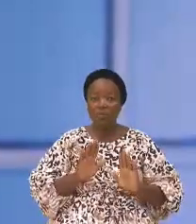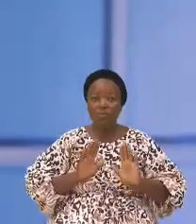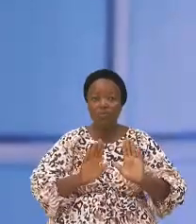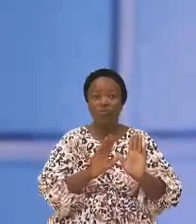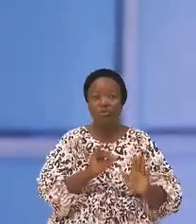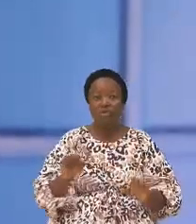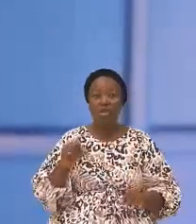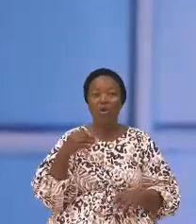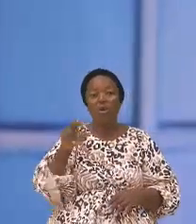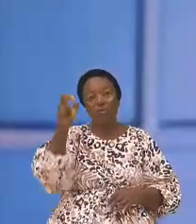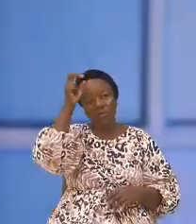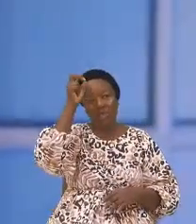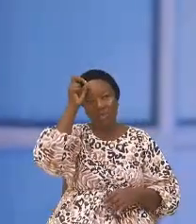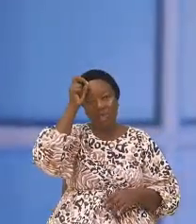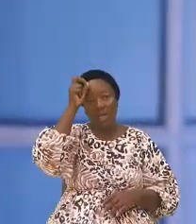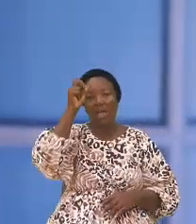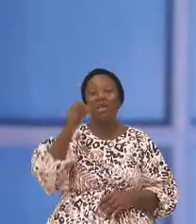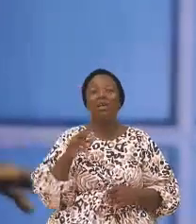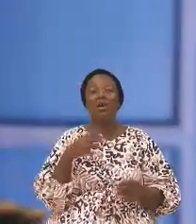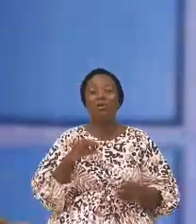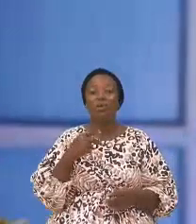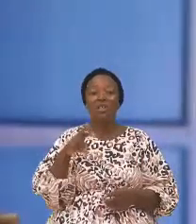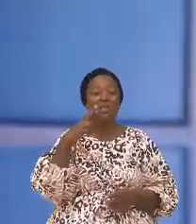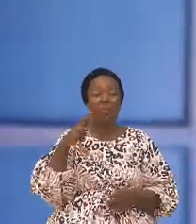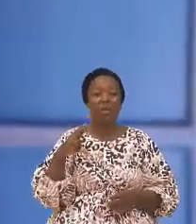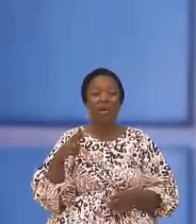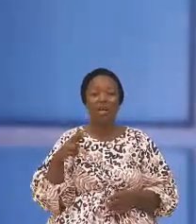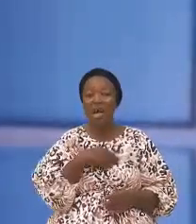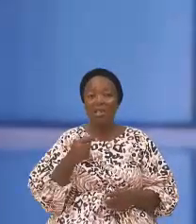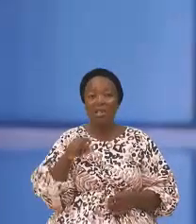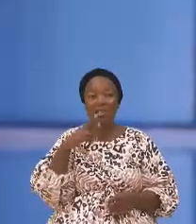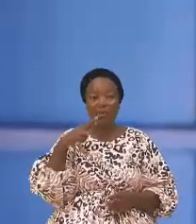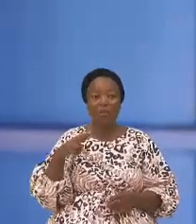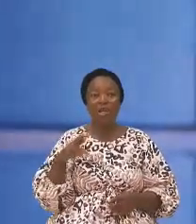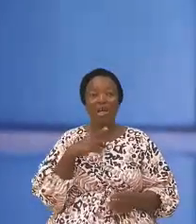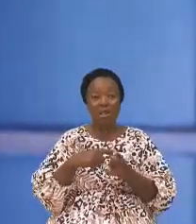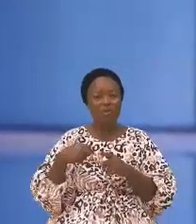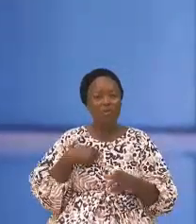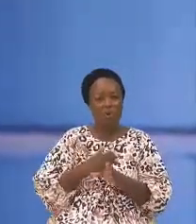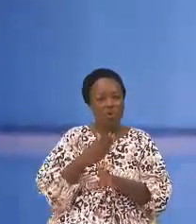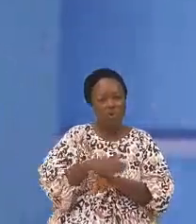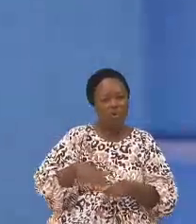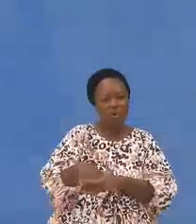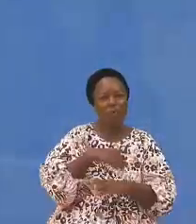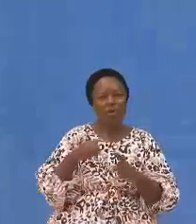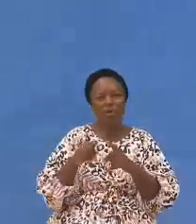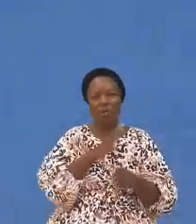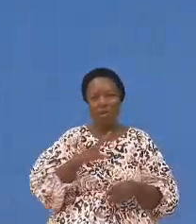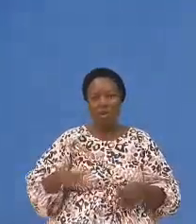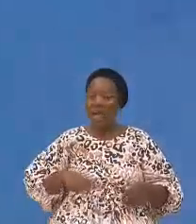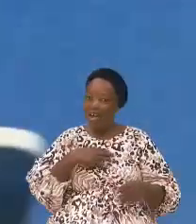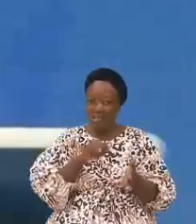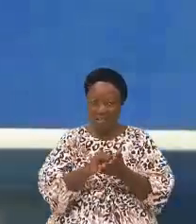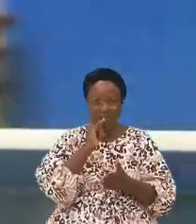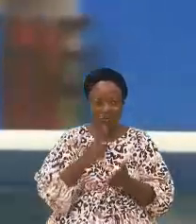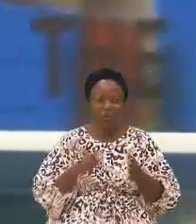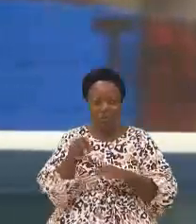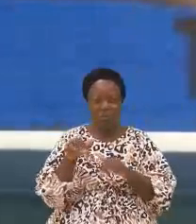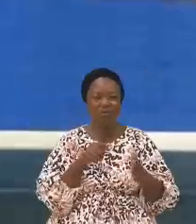suggestion and instigation and the pushing of Satan and the serpent, and we cross